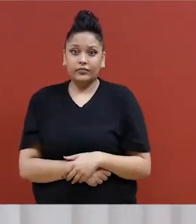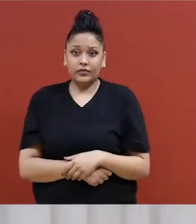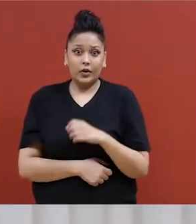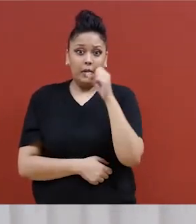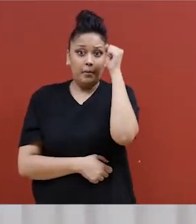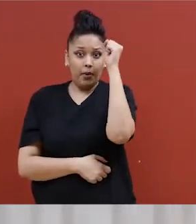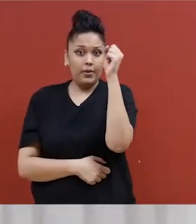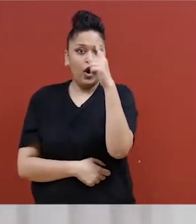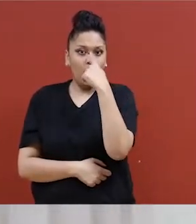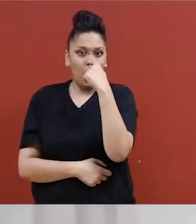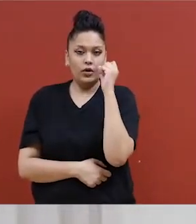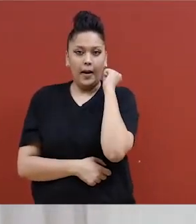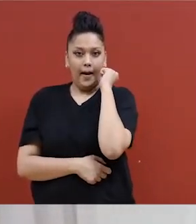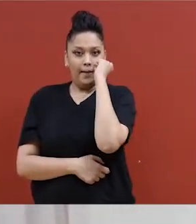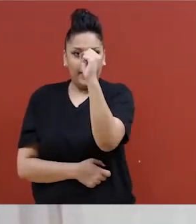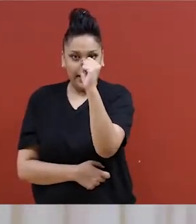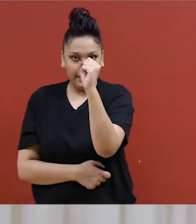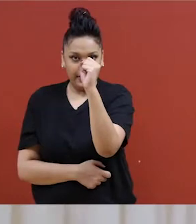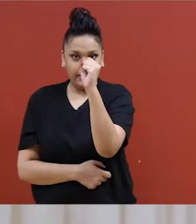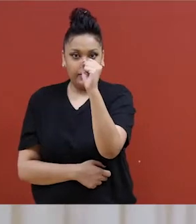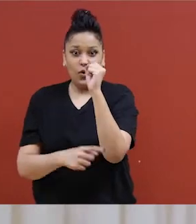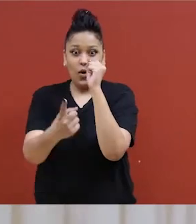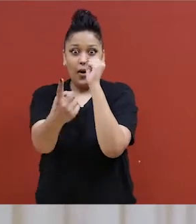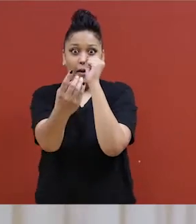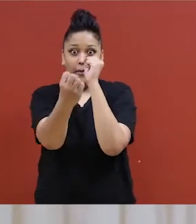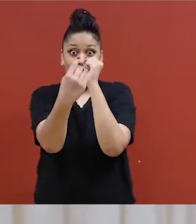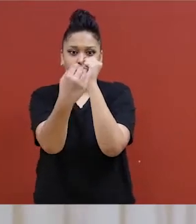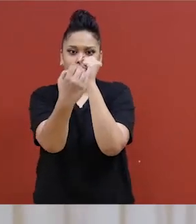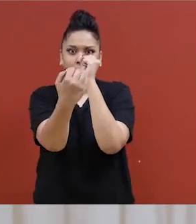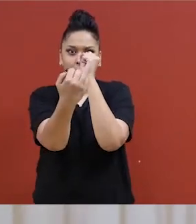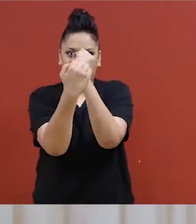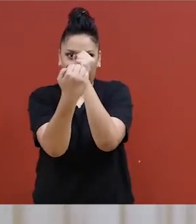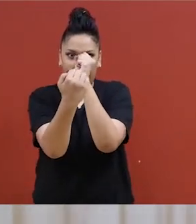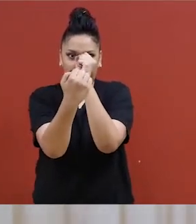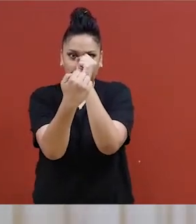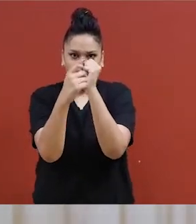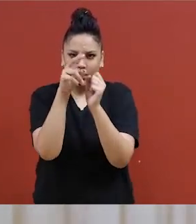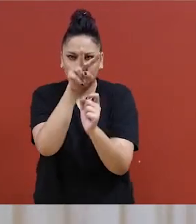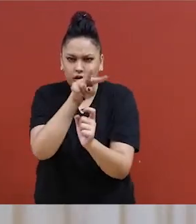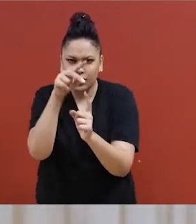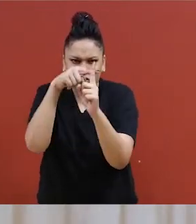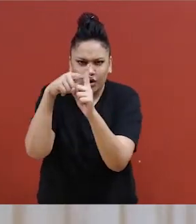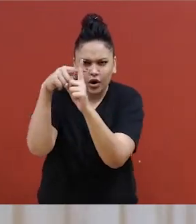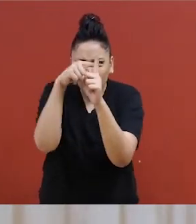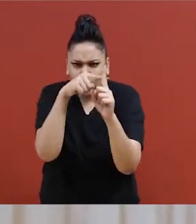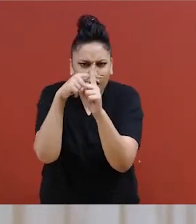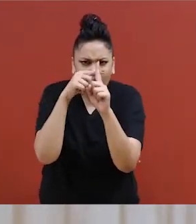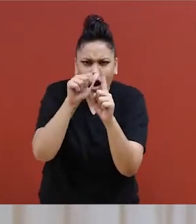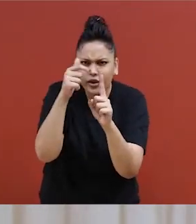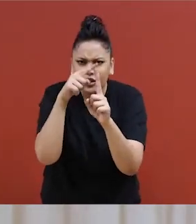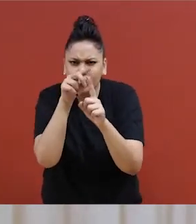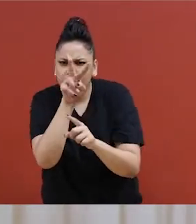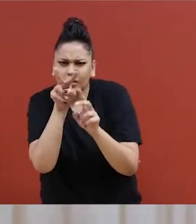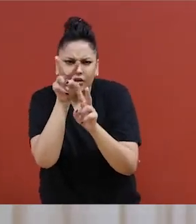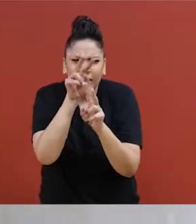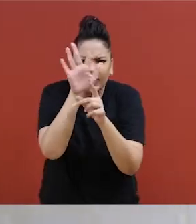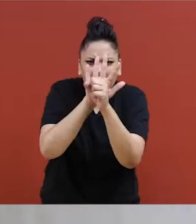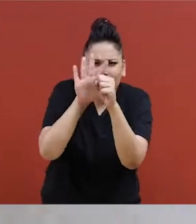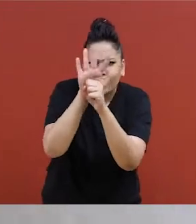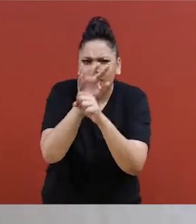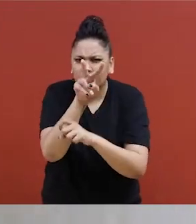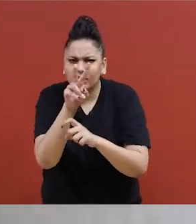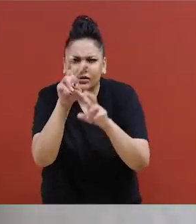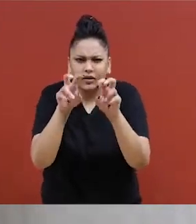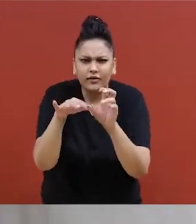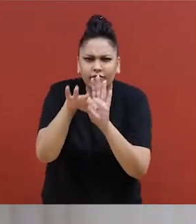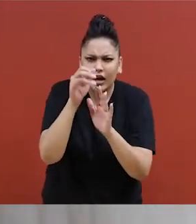the attacker's nose. That's only if I can reach the nose. I might instead choose a different target. I